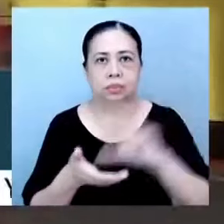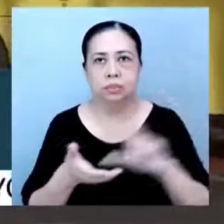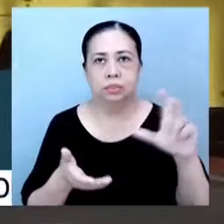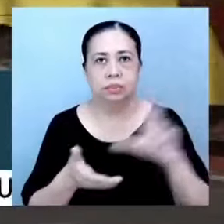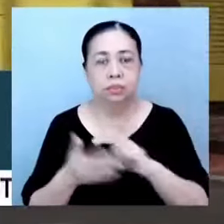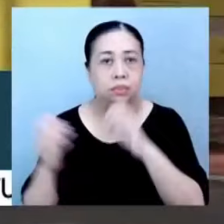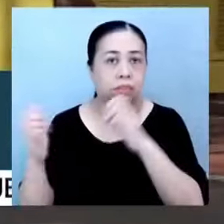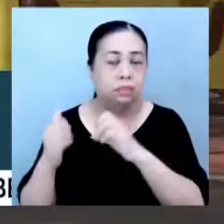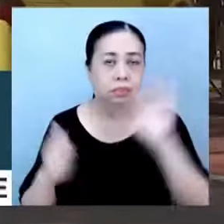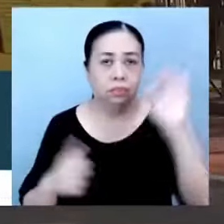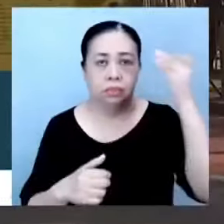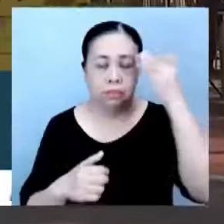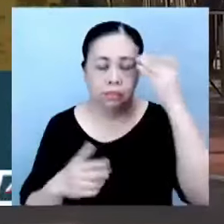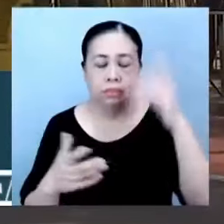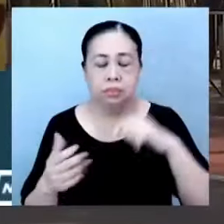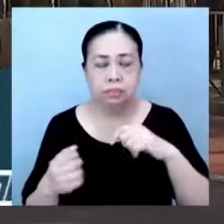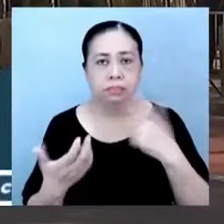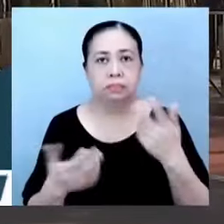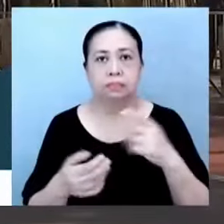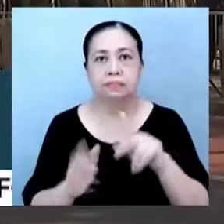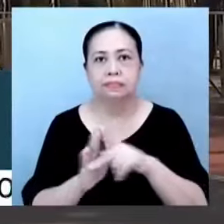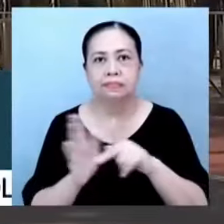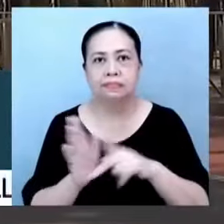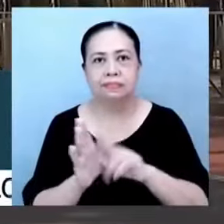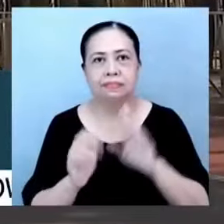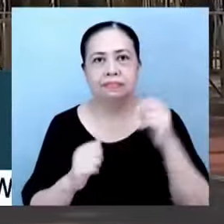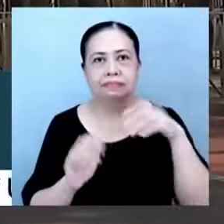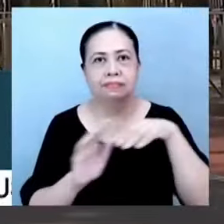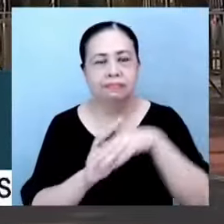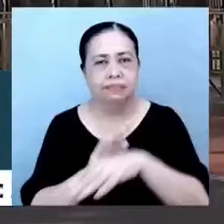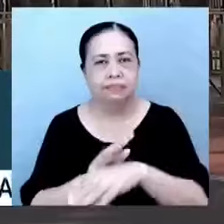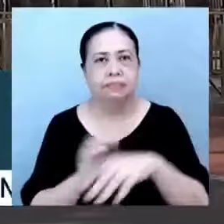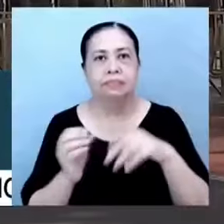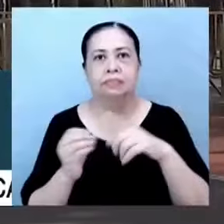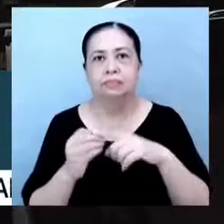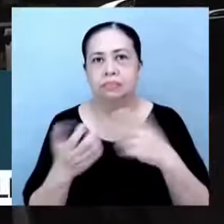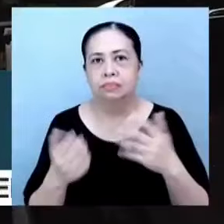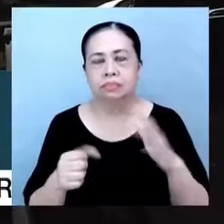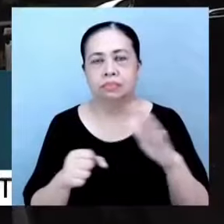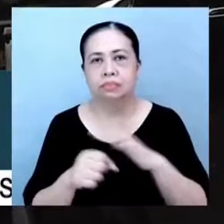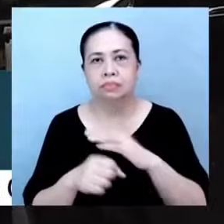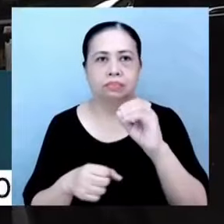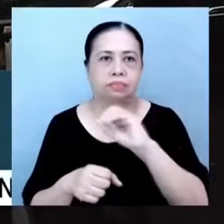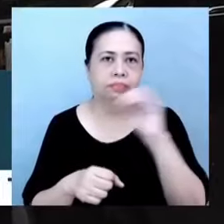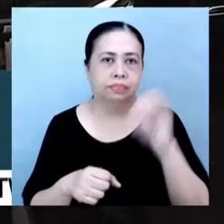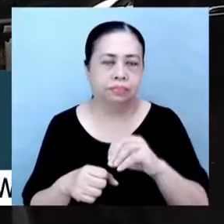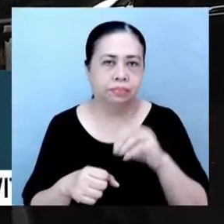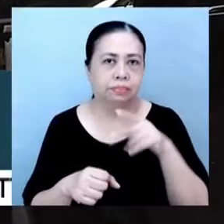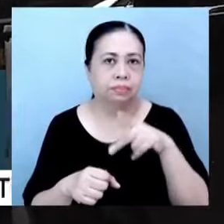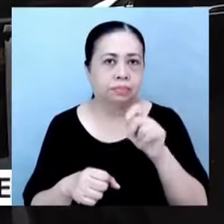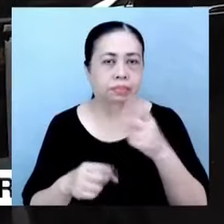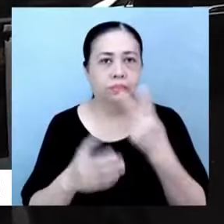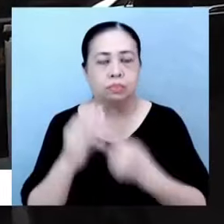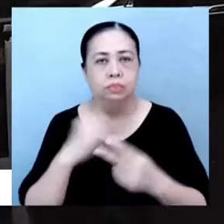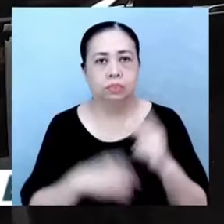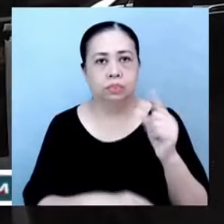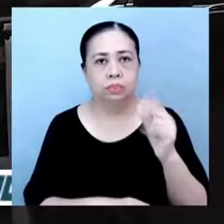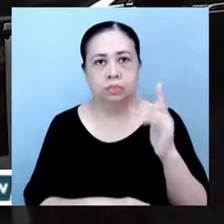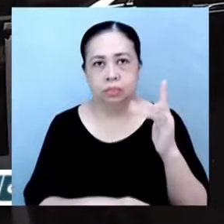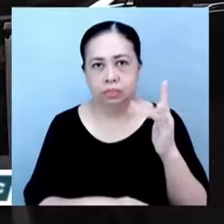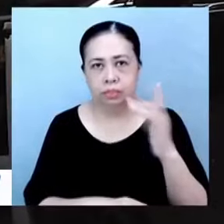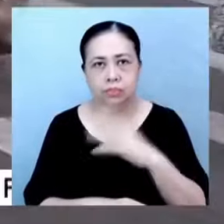Fed's policy rate is seen falling fast next year with reductions of a full percentage point in both 2025